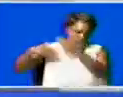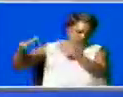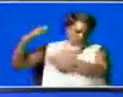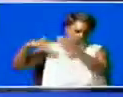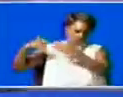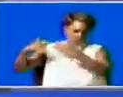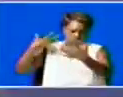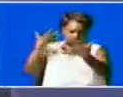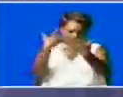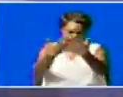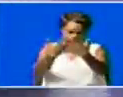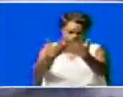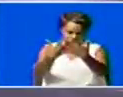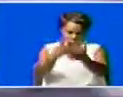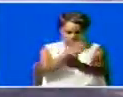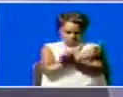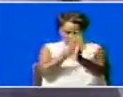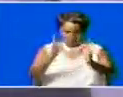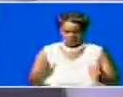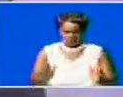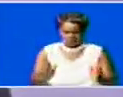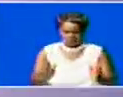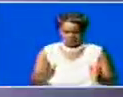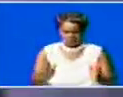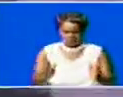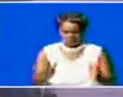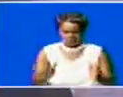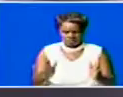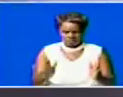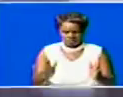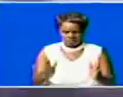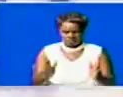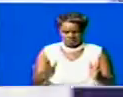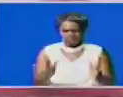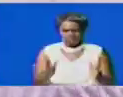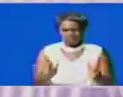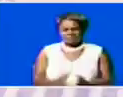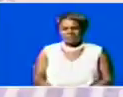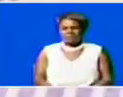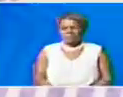having jailed its doctors. Dr. Masi Korir, KTN News.